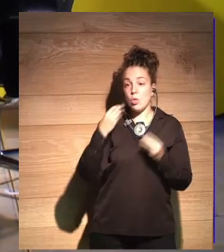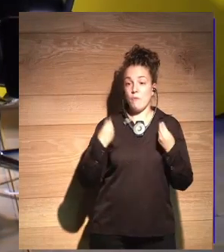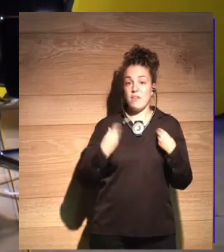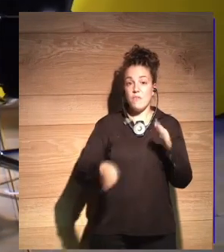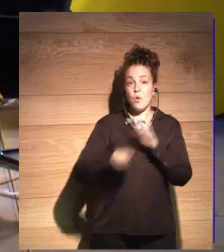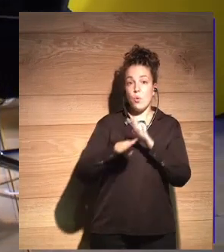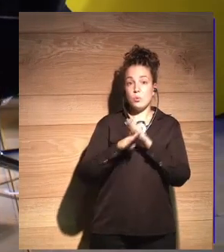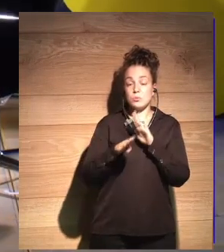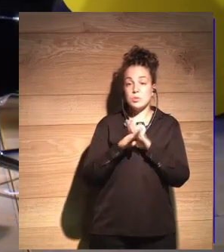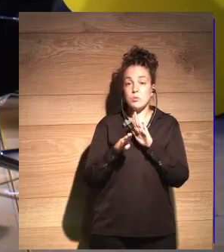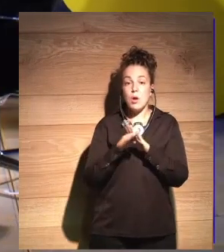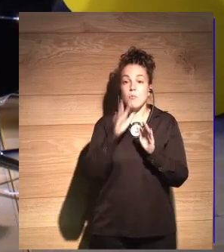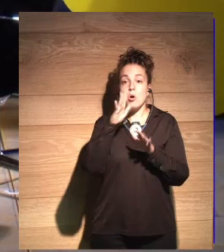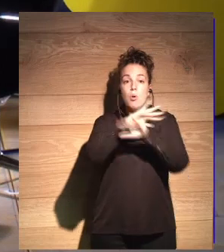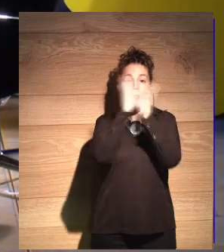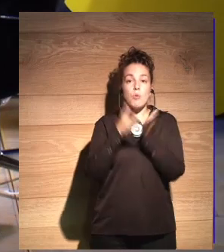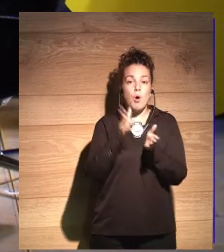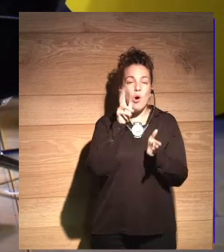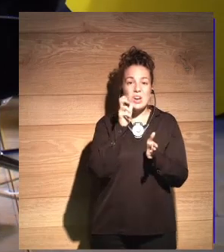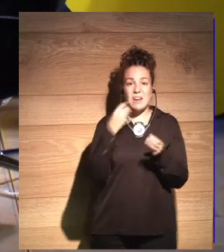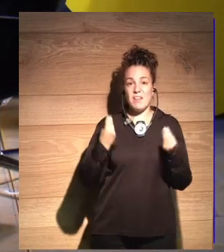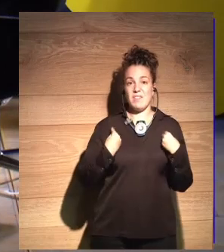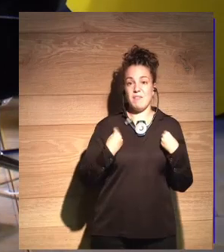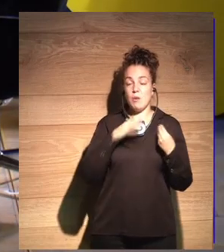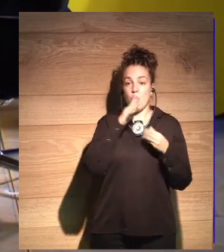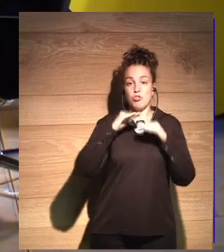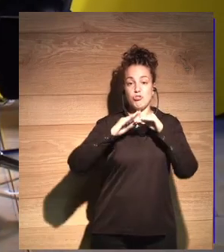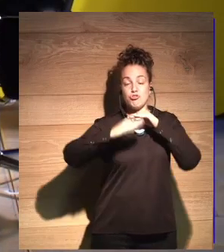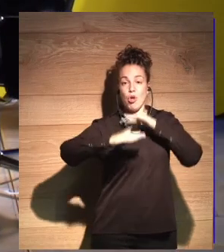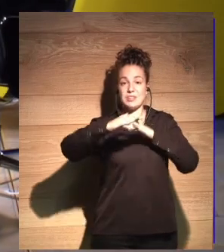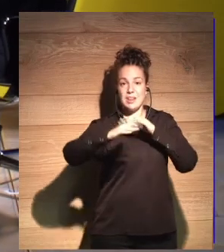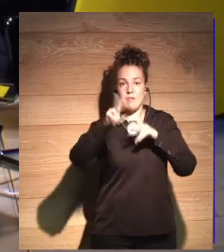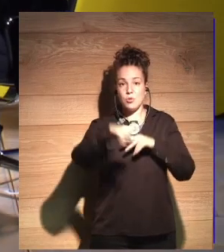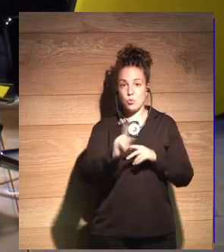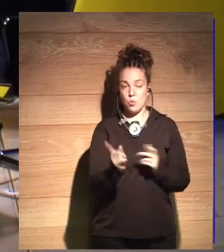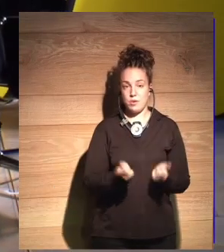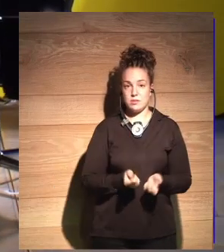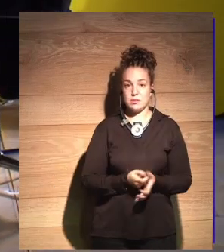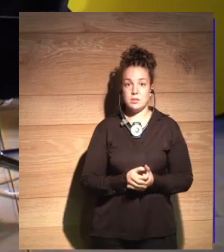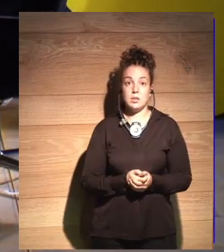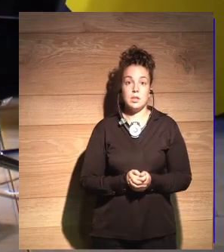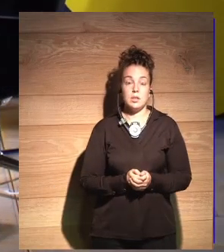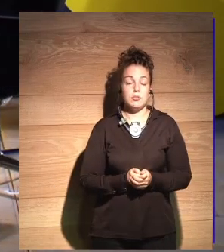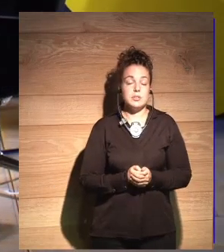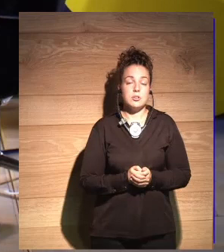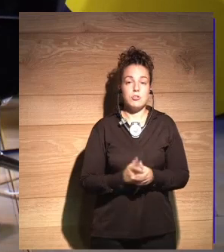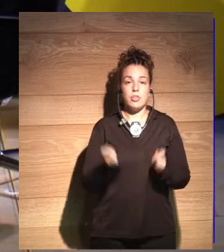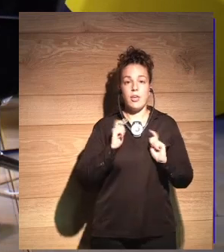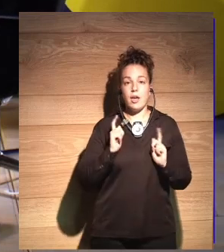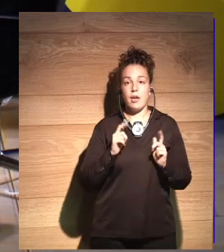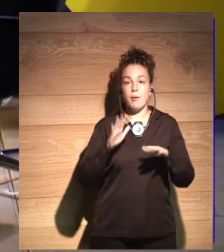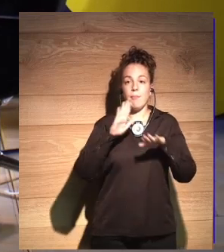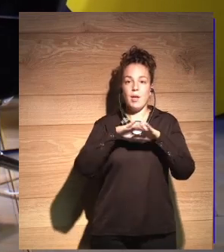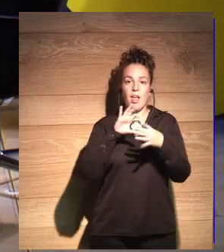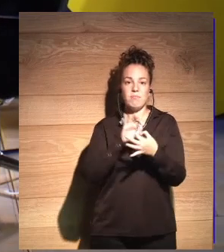whole world like that. So I don't know, we like this disconnect to where we get film and then we get reality.